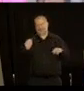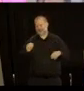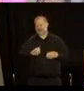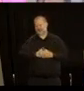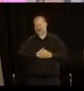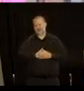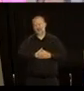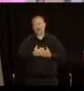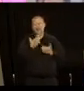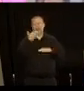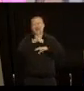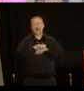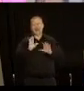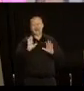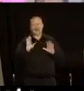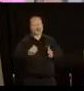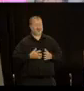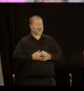All right, good night.